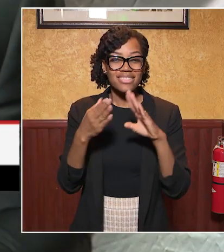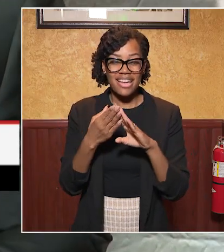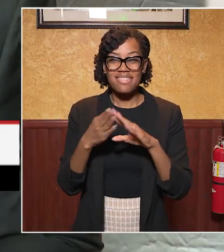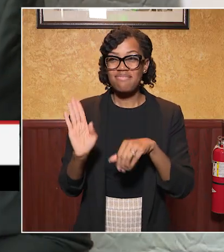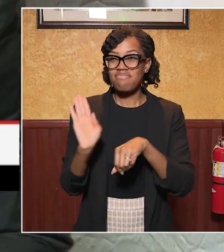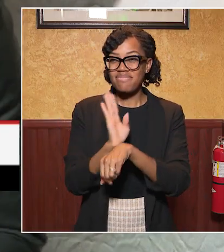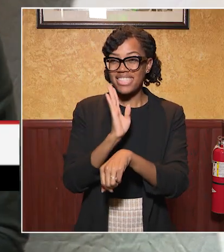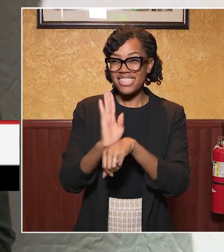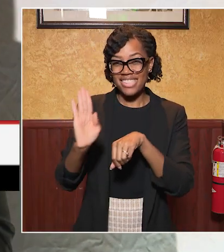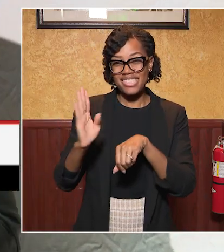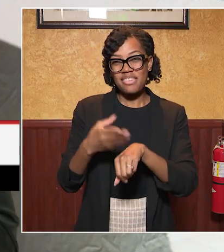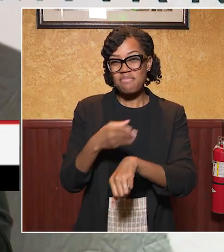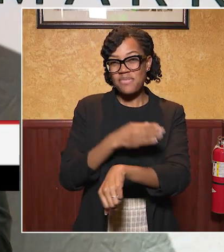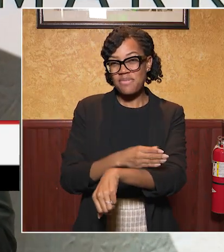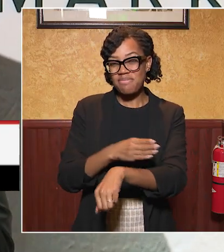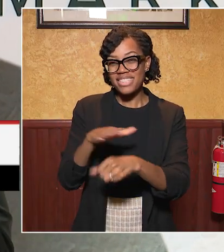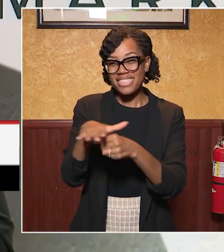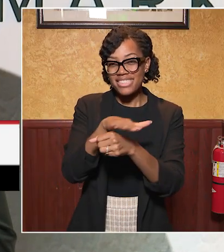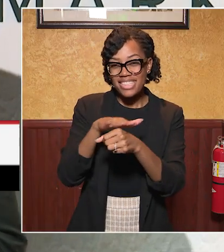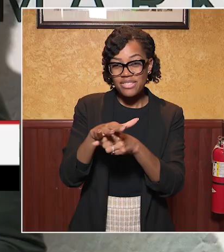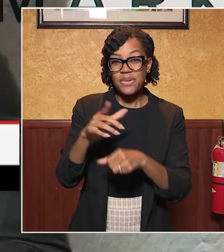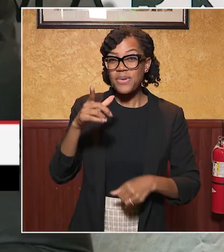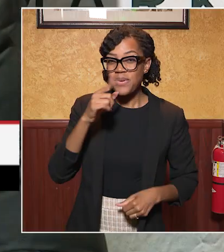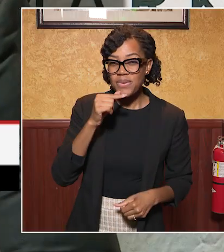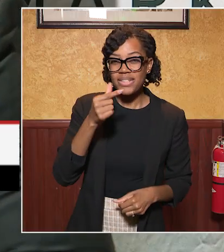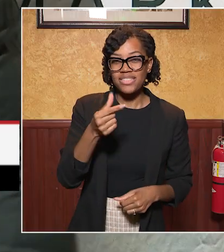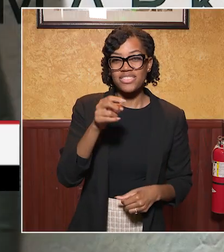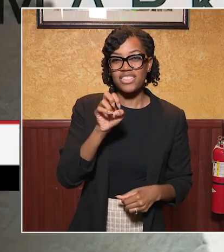Improvement District, Garen Price.